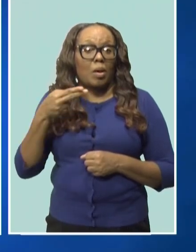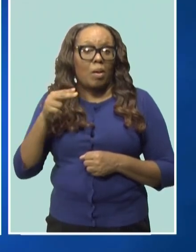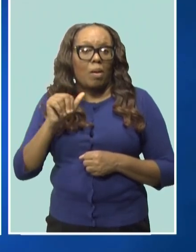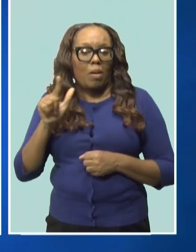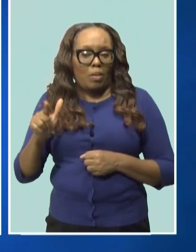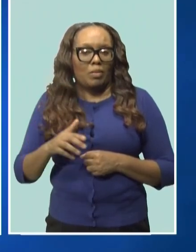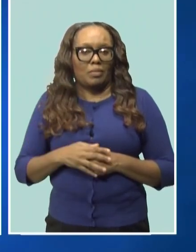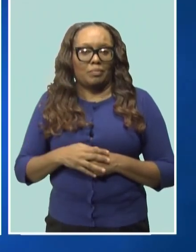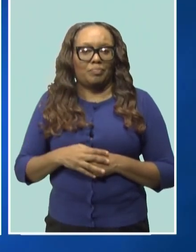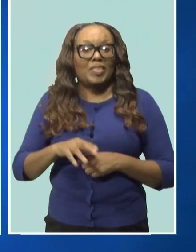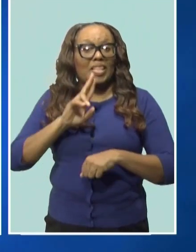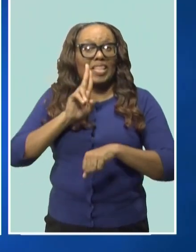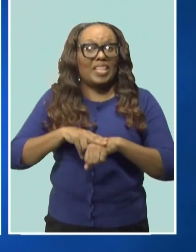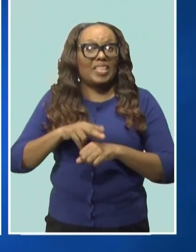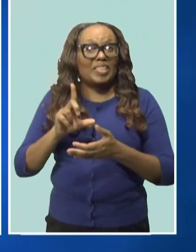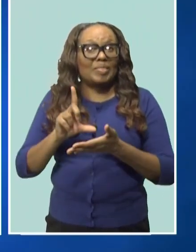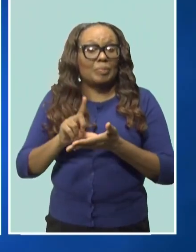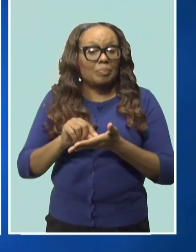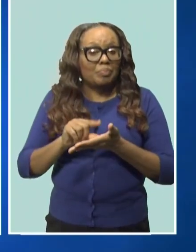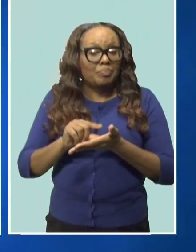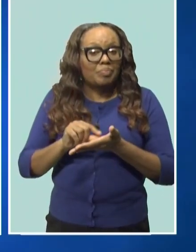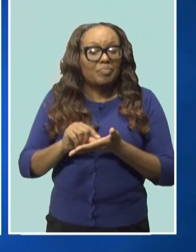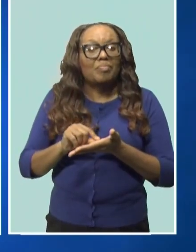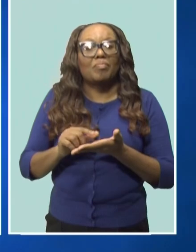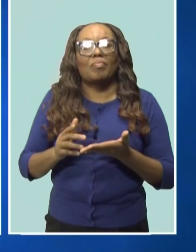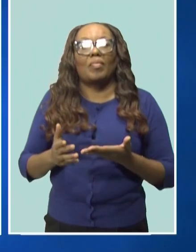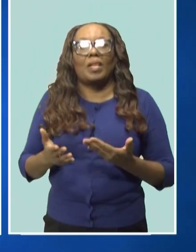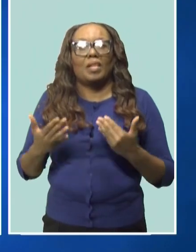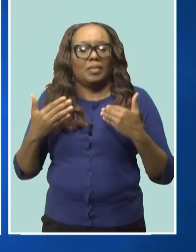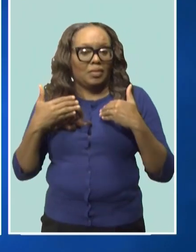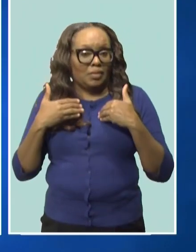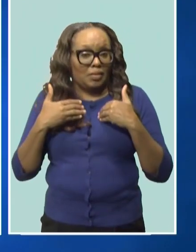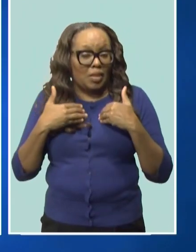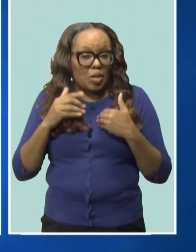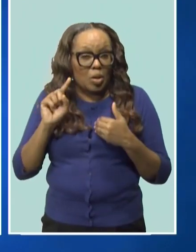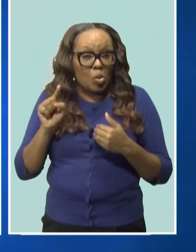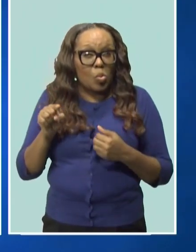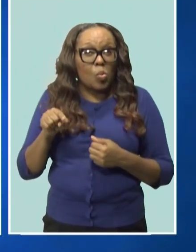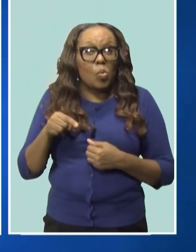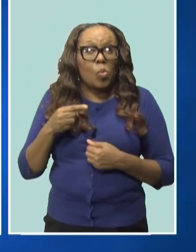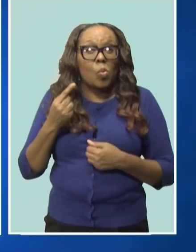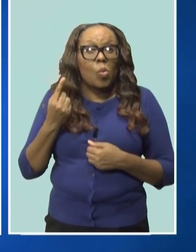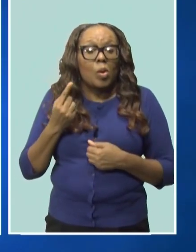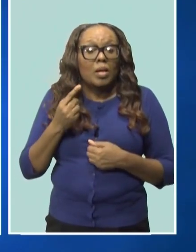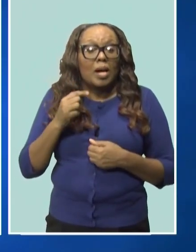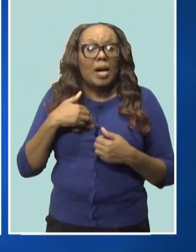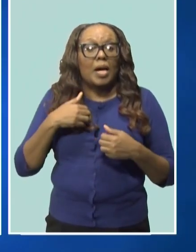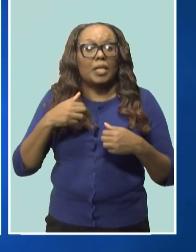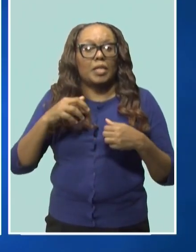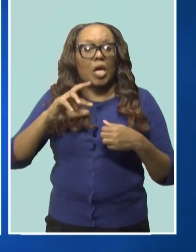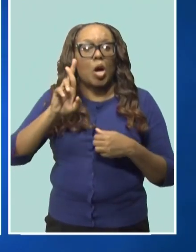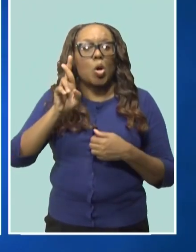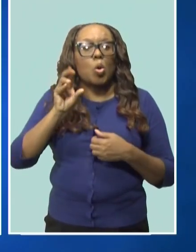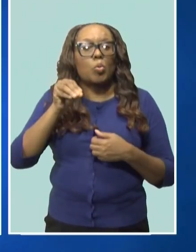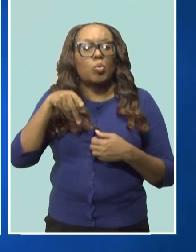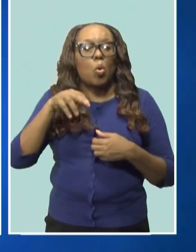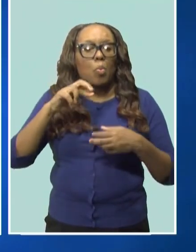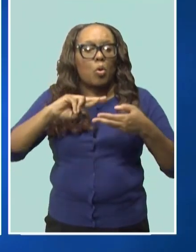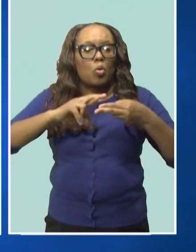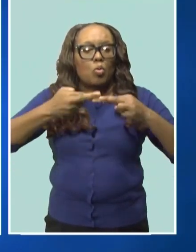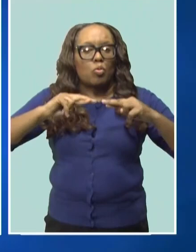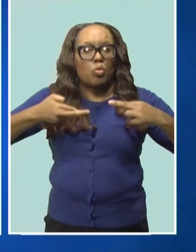that had the rope to freedom. That was the rope that Winston Hall used to scale the wall of Glenderry and